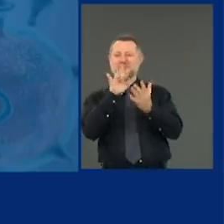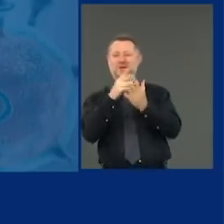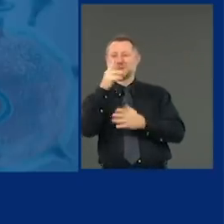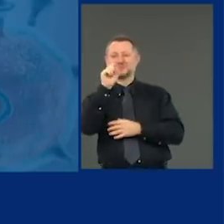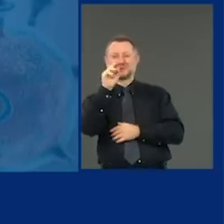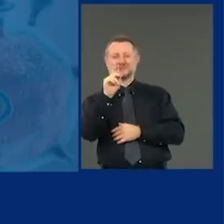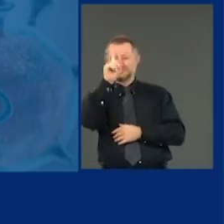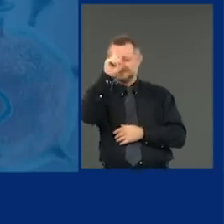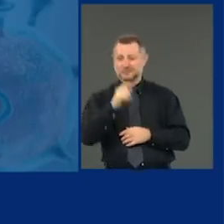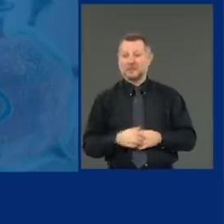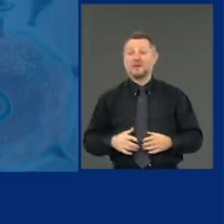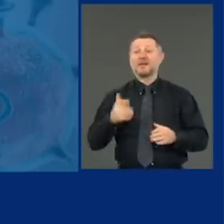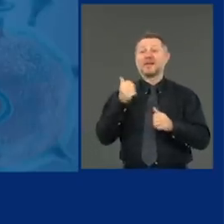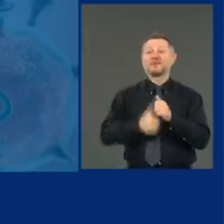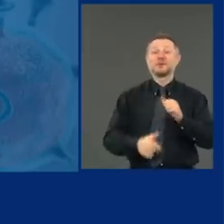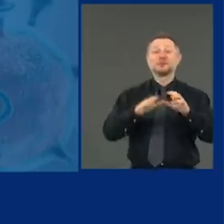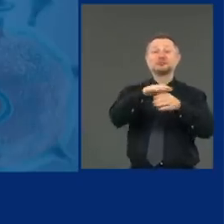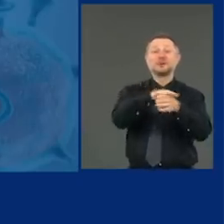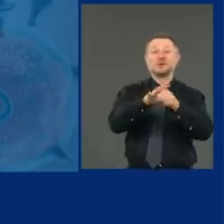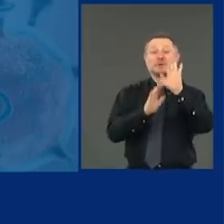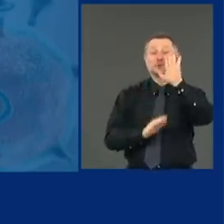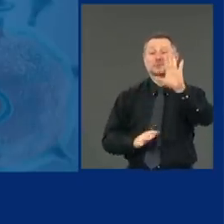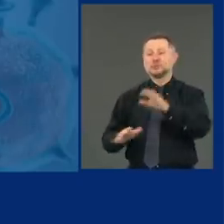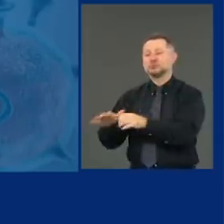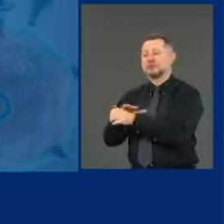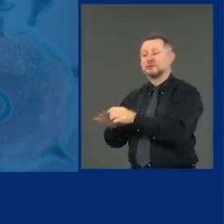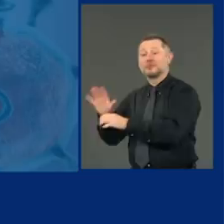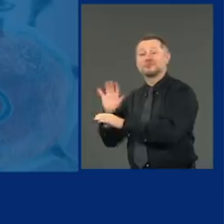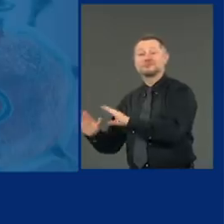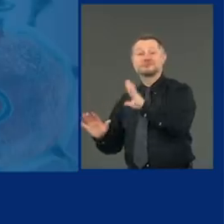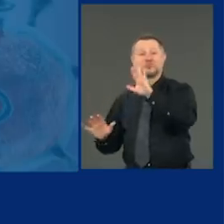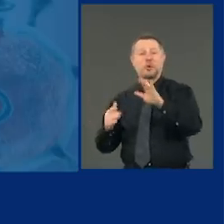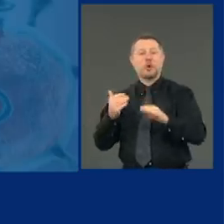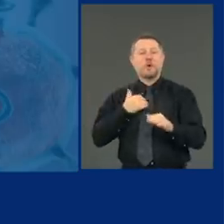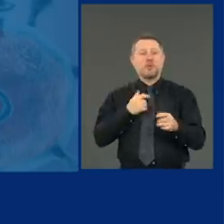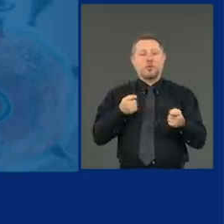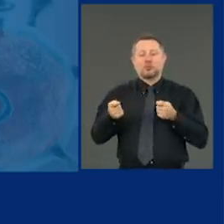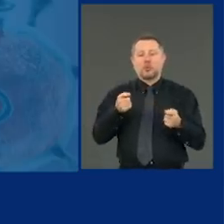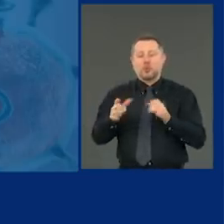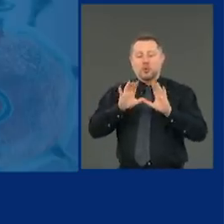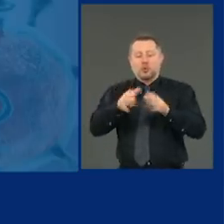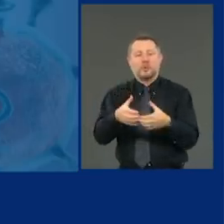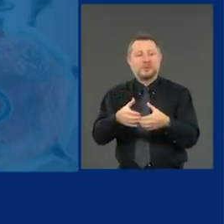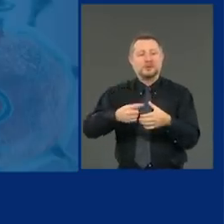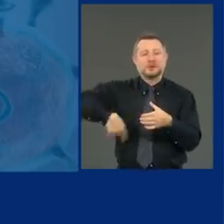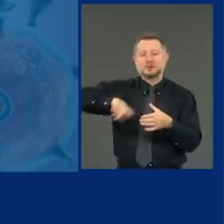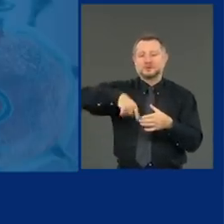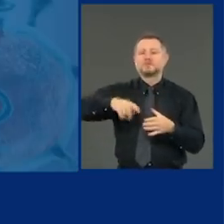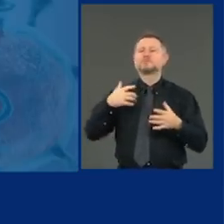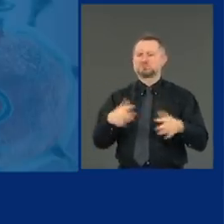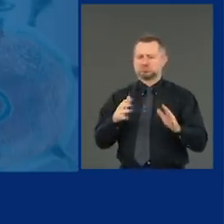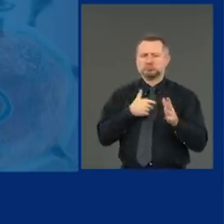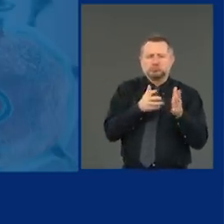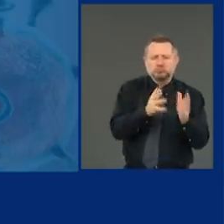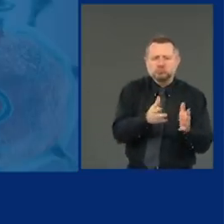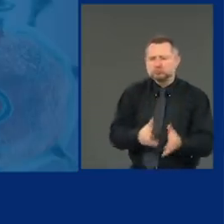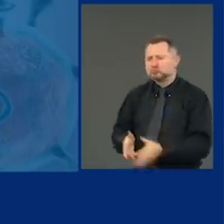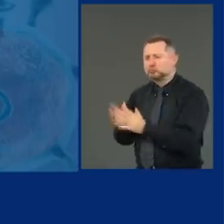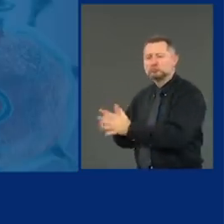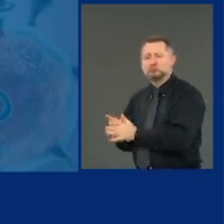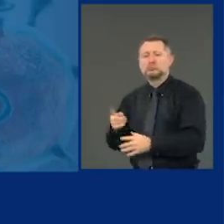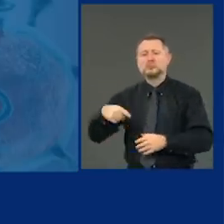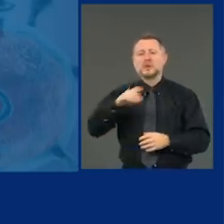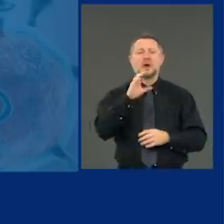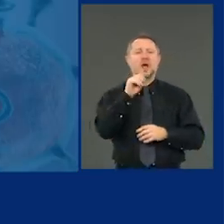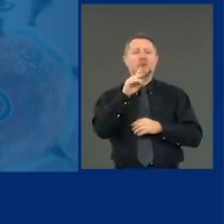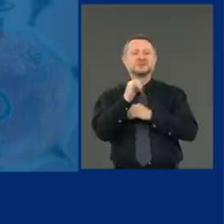Each region has a regional control group. I've spoken to many of the county executives across the state who are